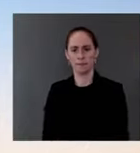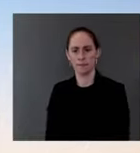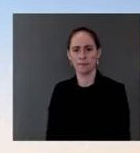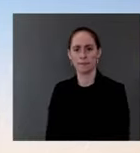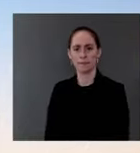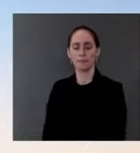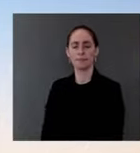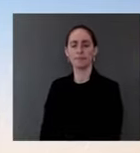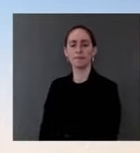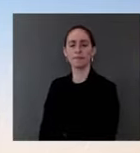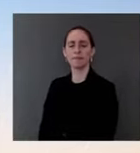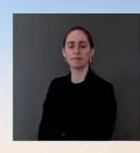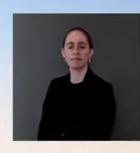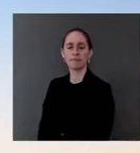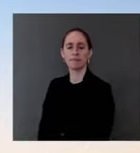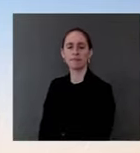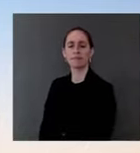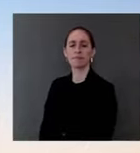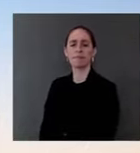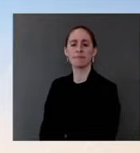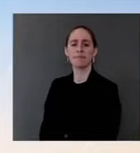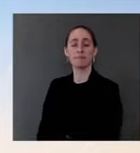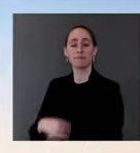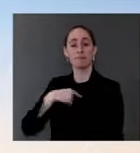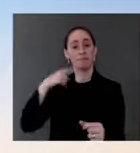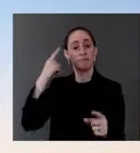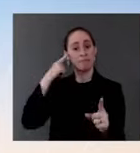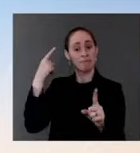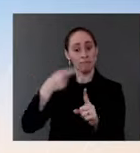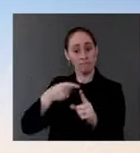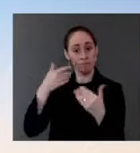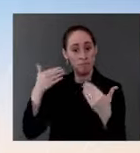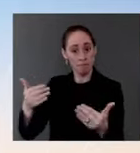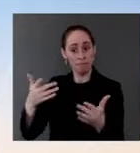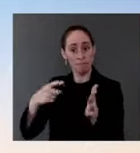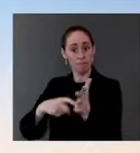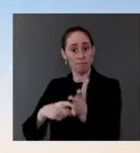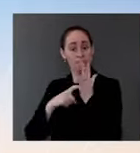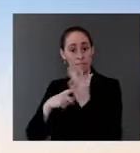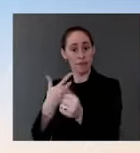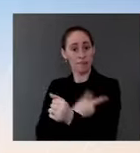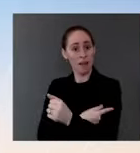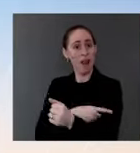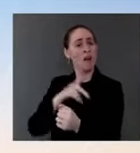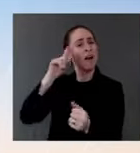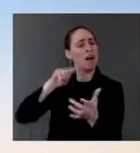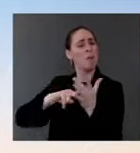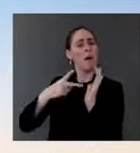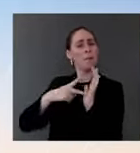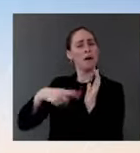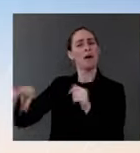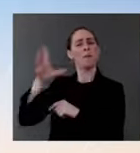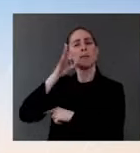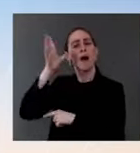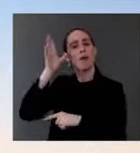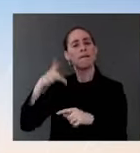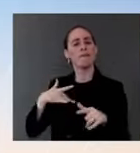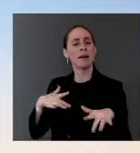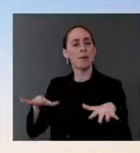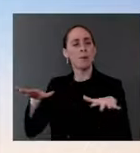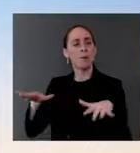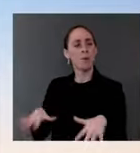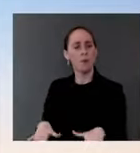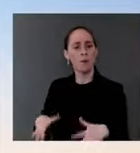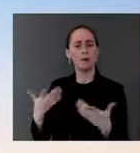school safer, make parents feel more comfortable and confident in sending their kids to school. That's ultimately a good thing, but different schools are going to implement it